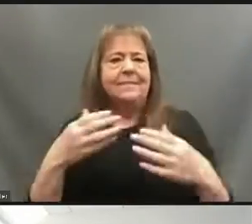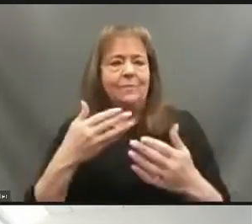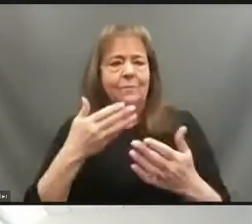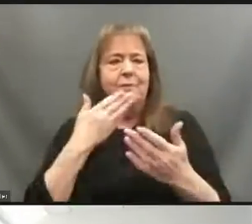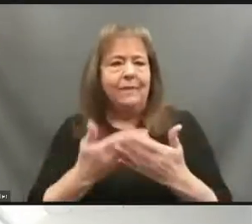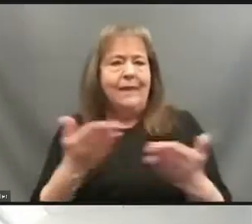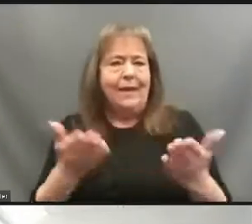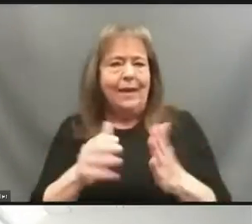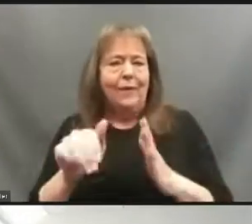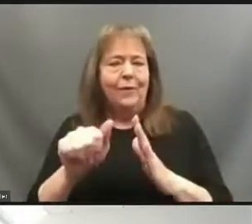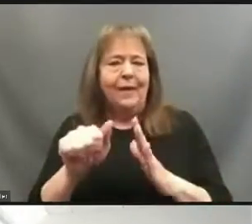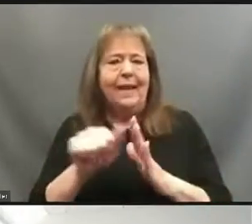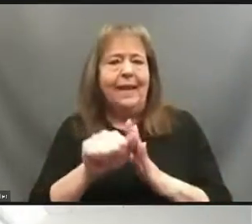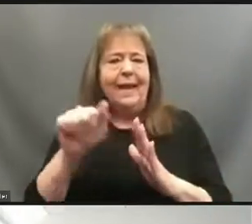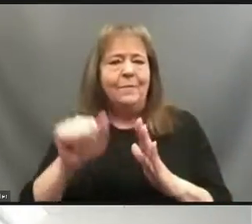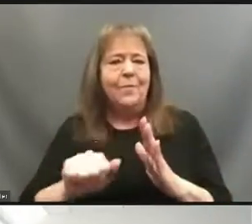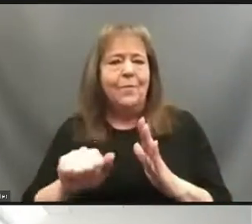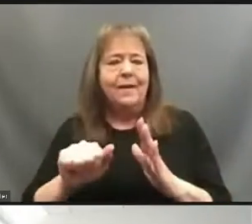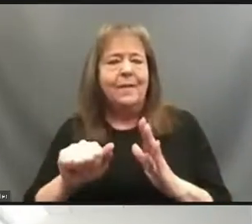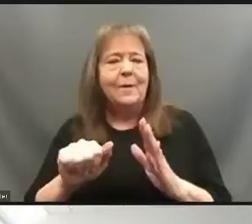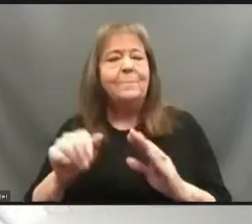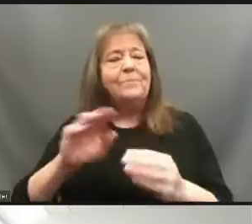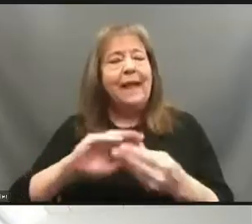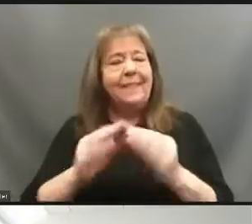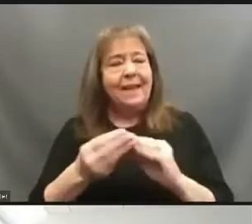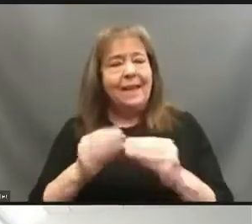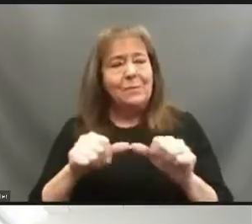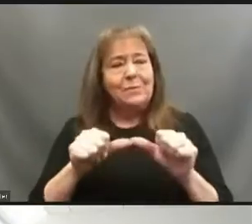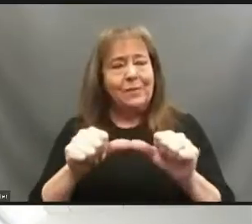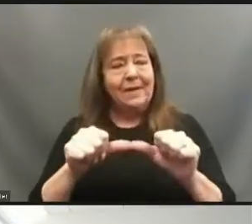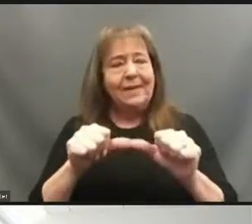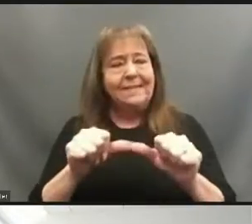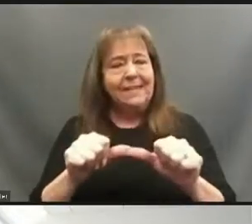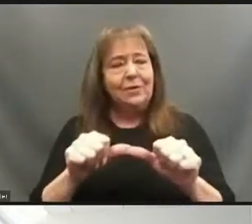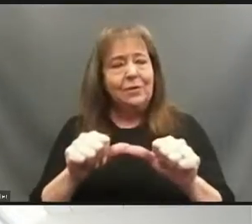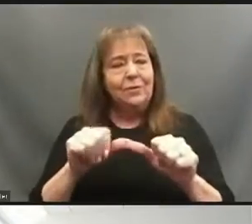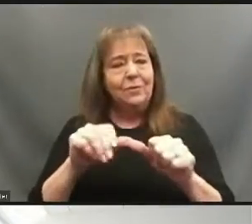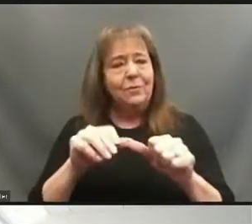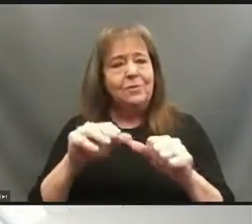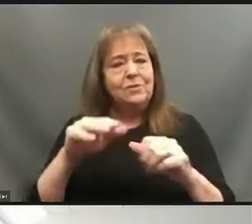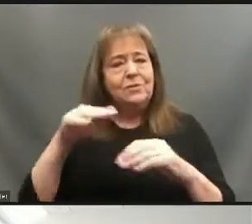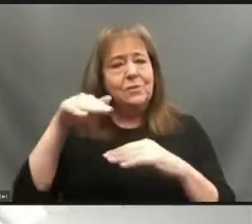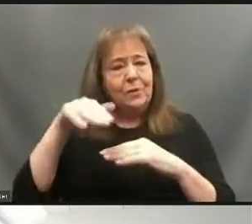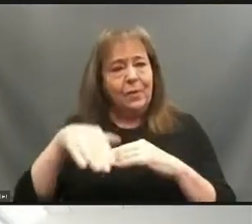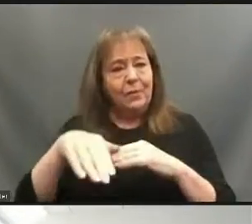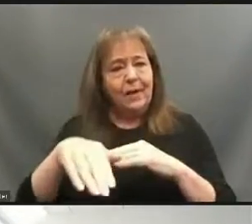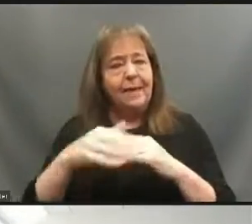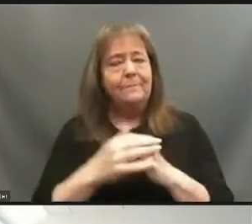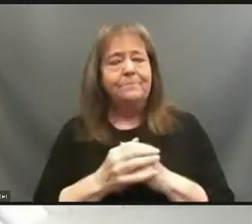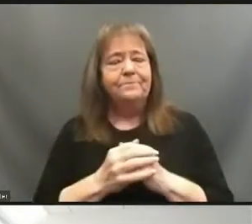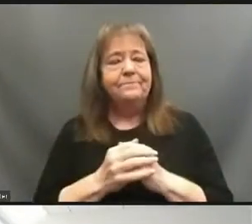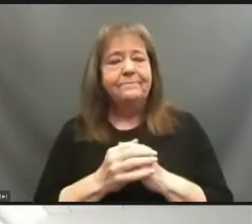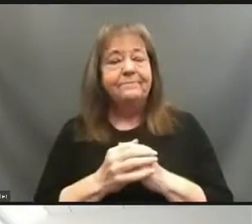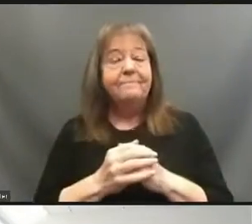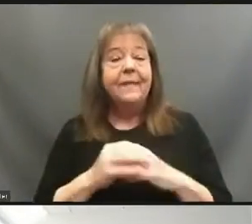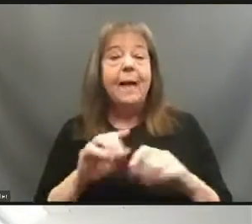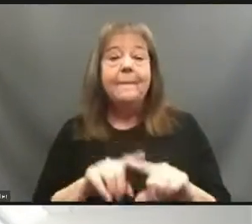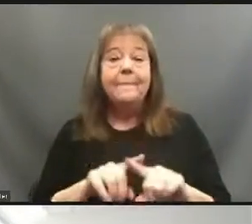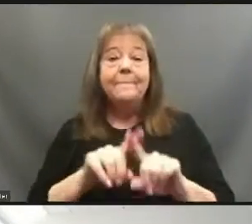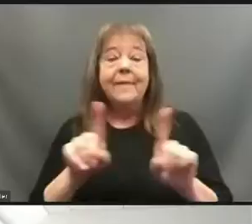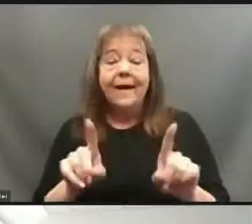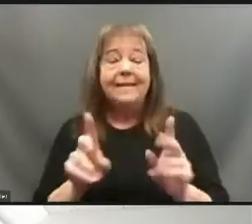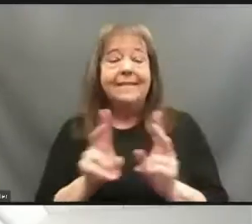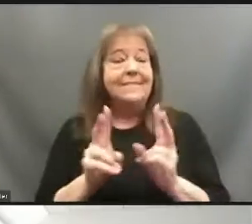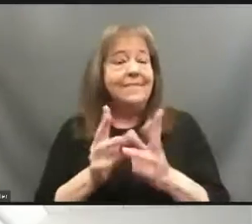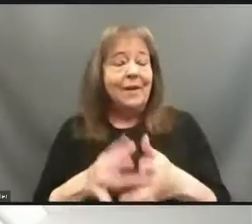in Amarillo, and that our numbers will continue to trend down. That doesn't negate the fact of the importance